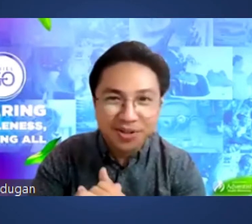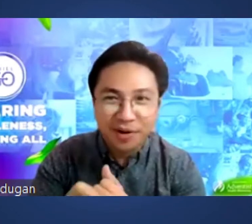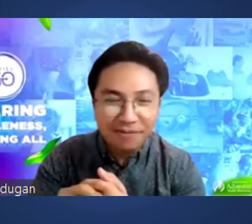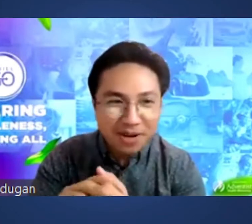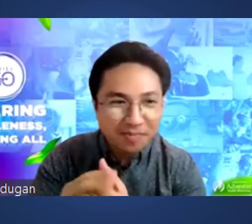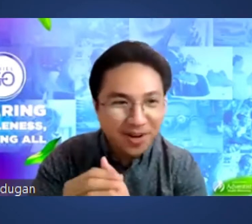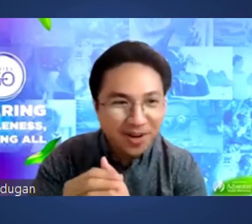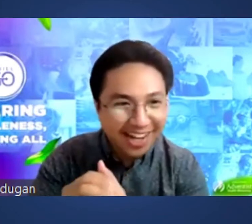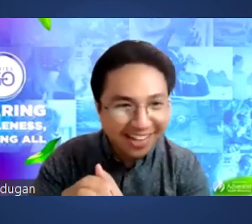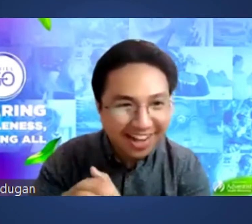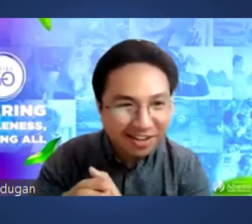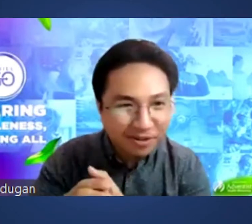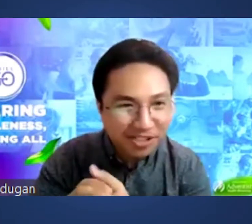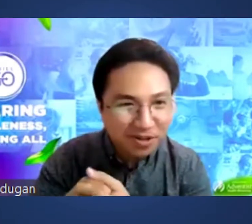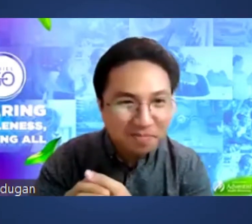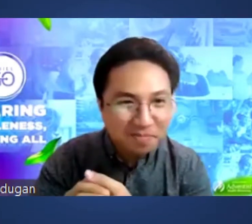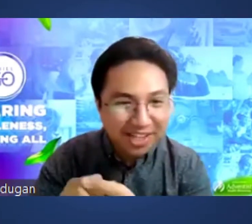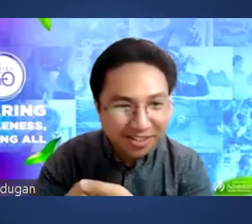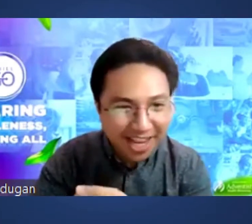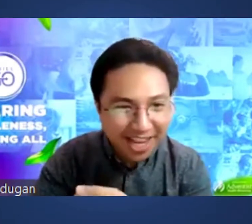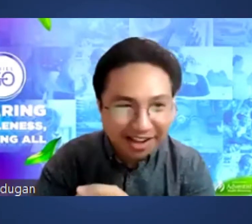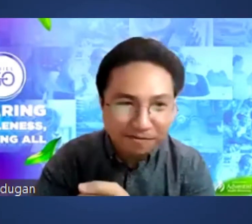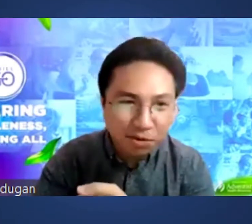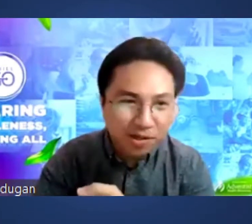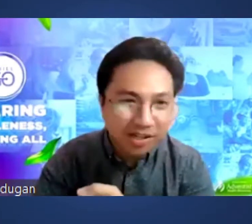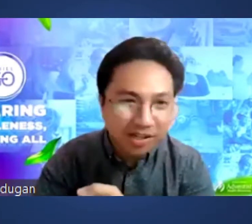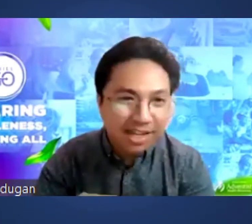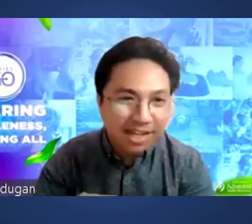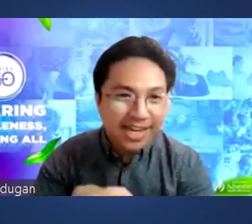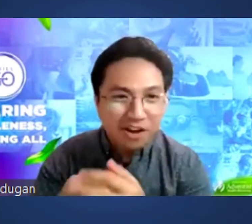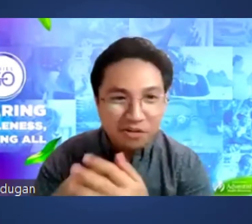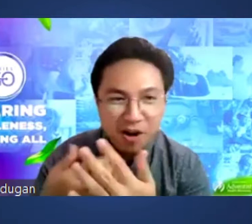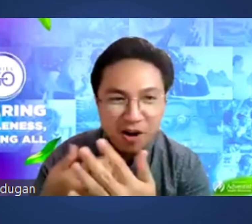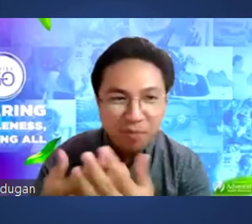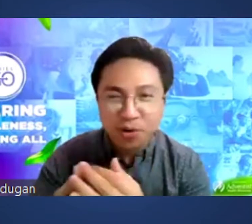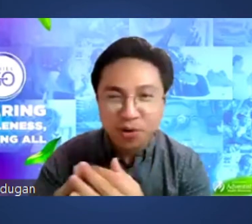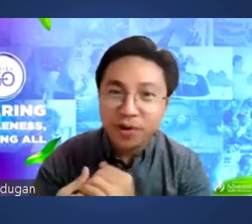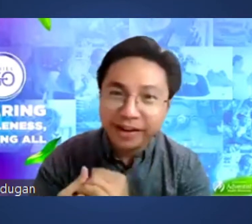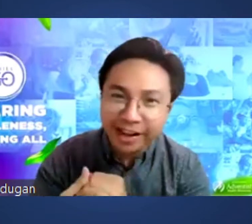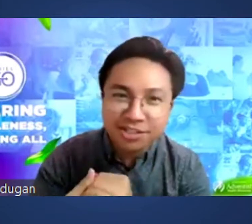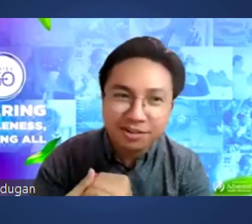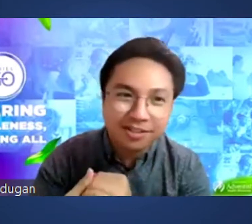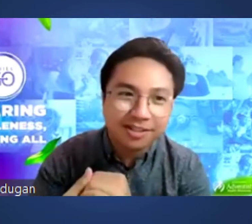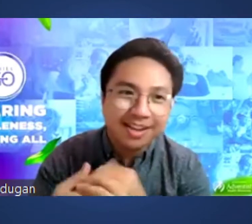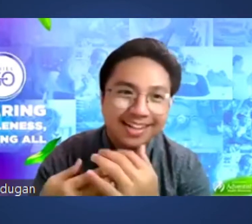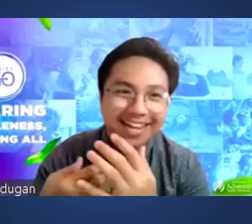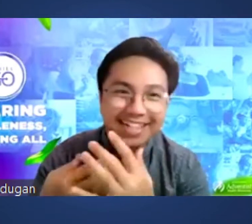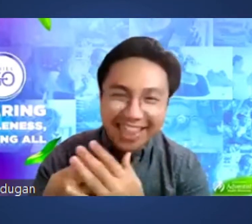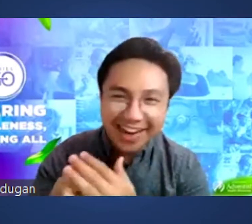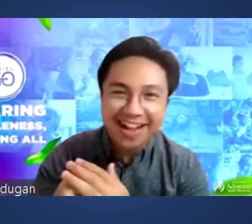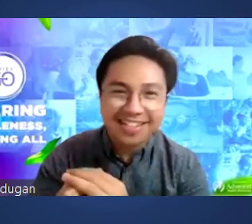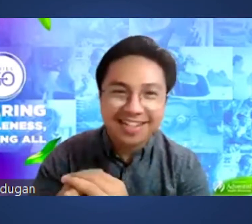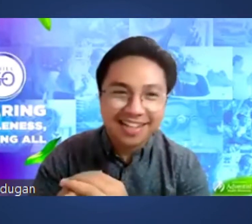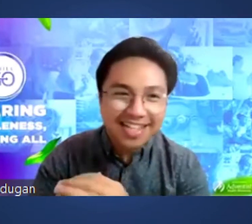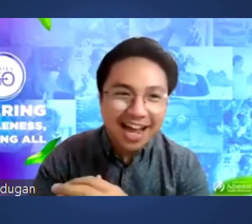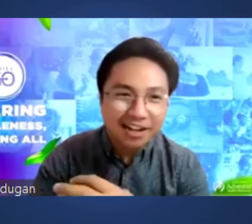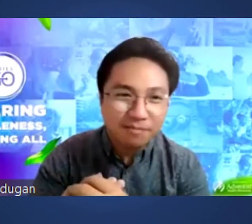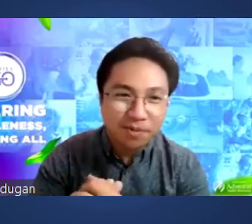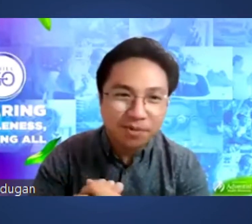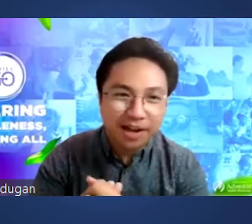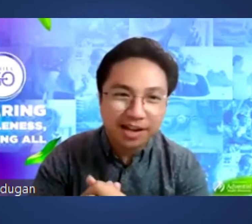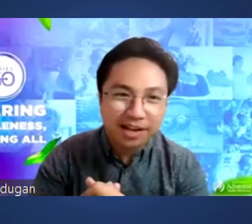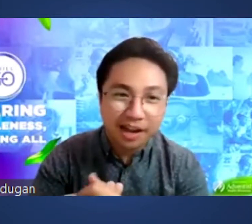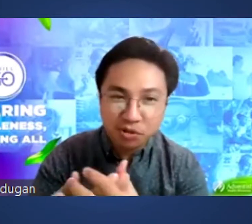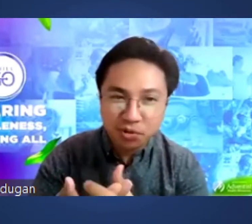so alamin po natin ang question po dito sa ating viewer na ano po yung connection doon ng trust sa